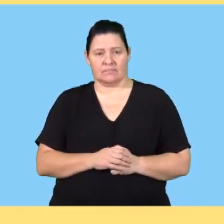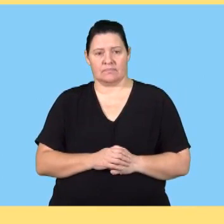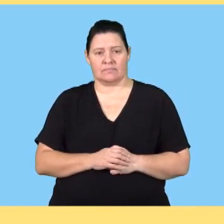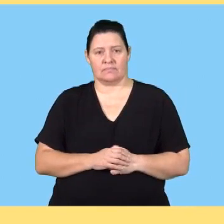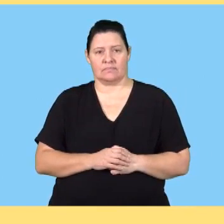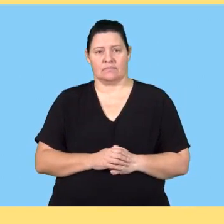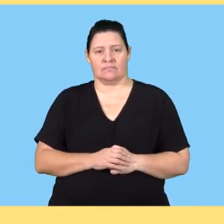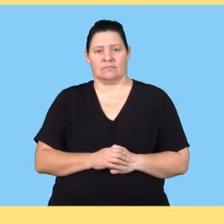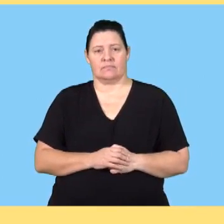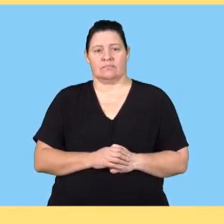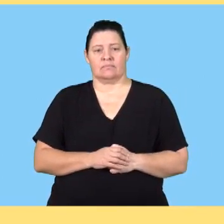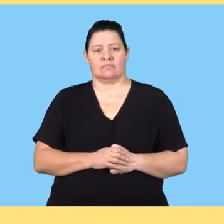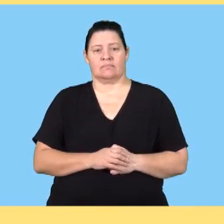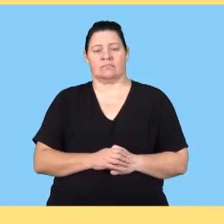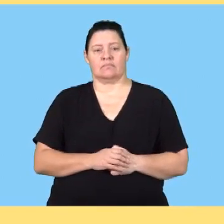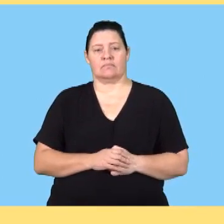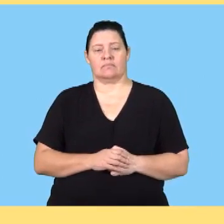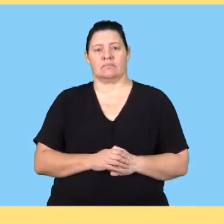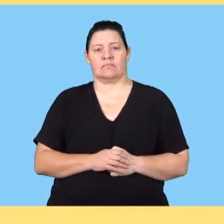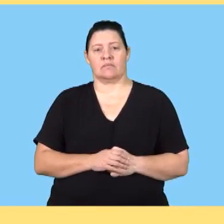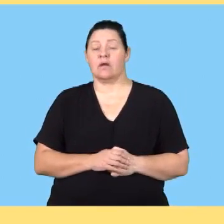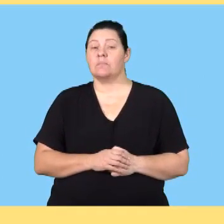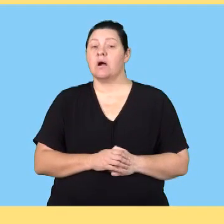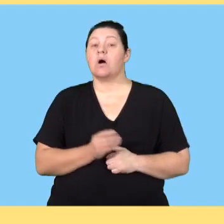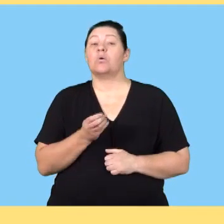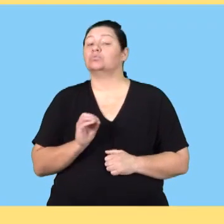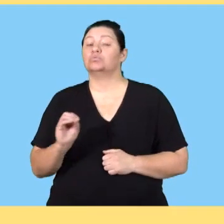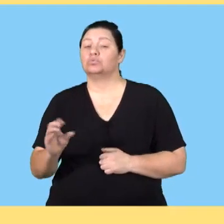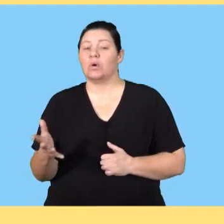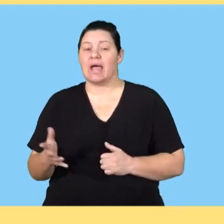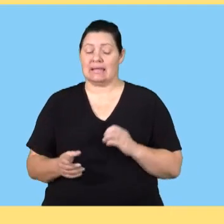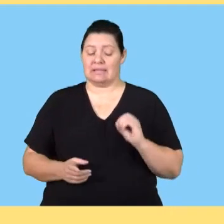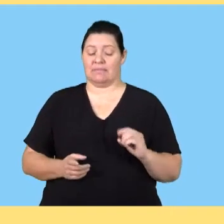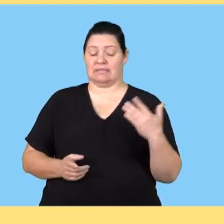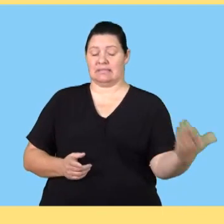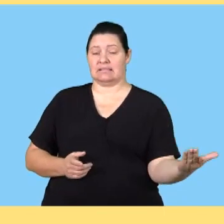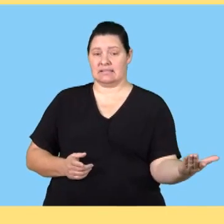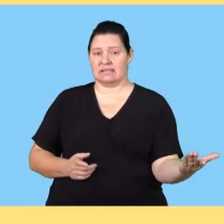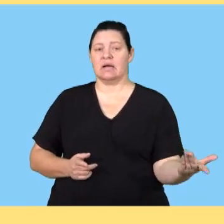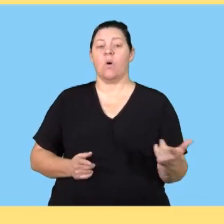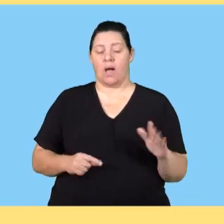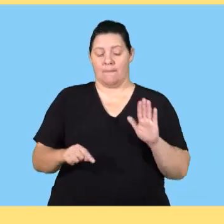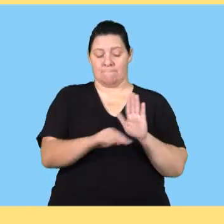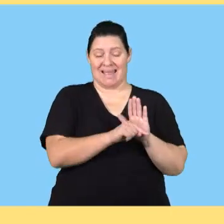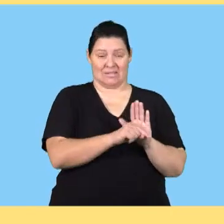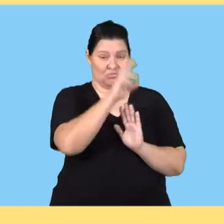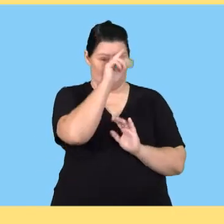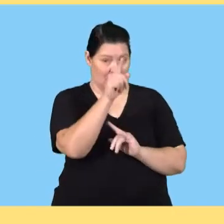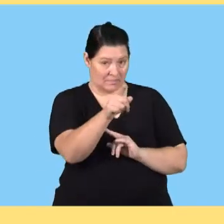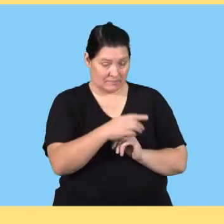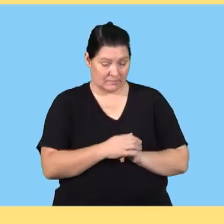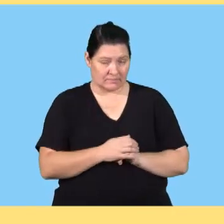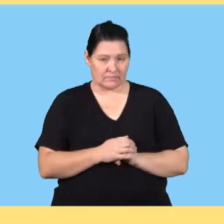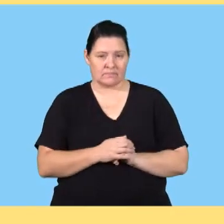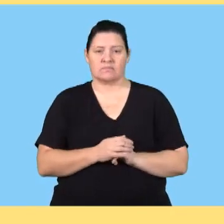number here, 16. And then my debit note comes to the debit side, which is the minus, remember that?